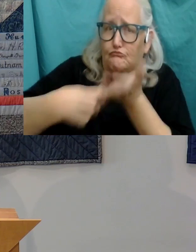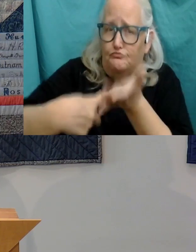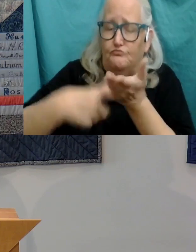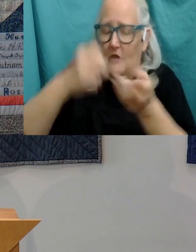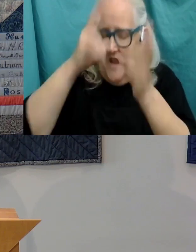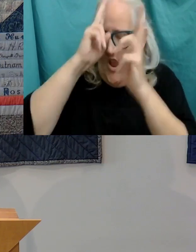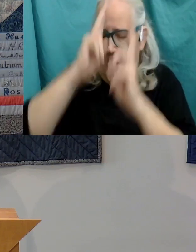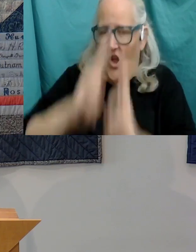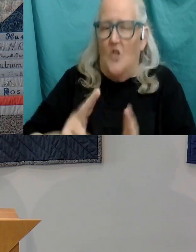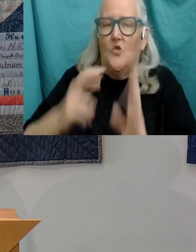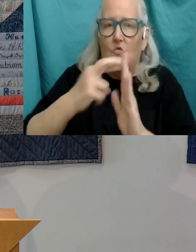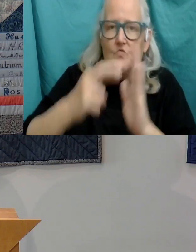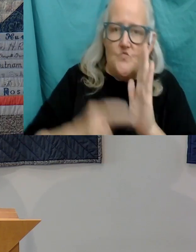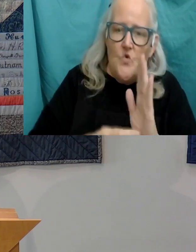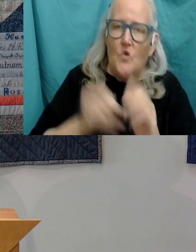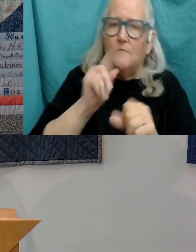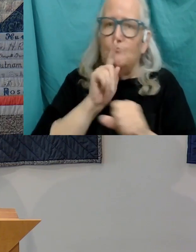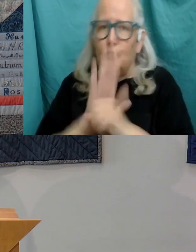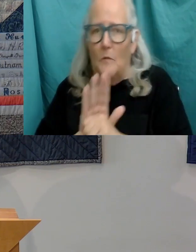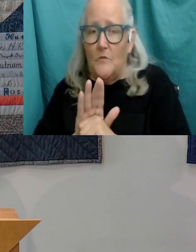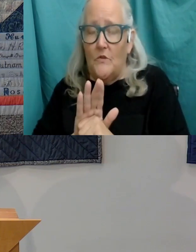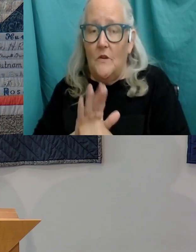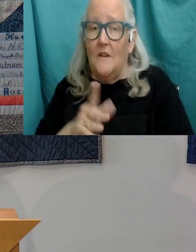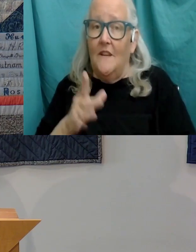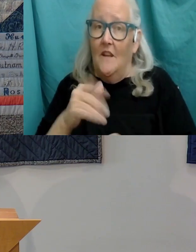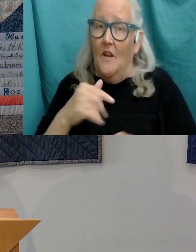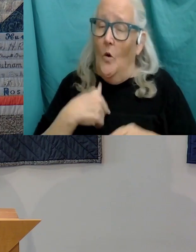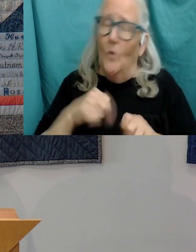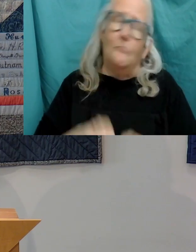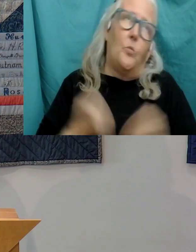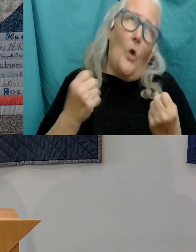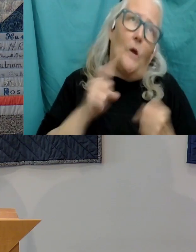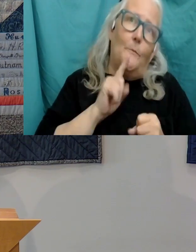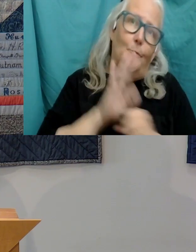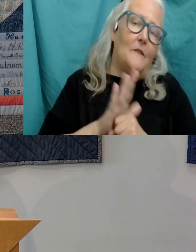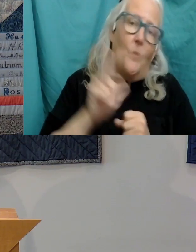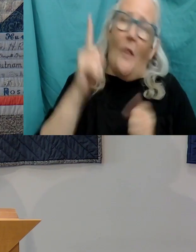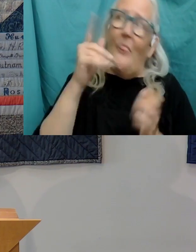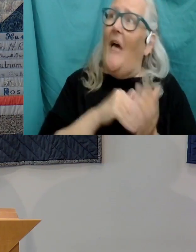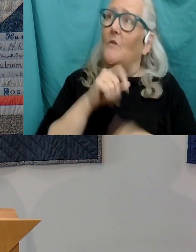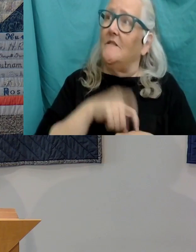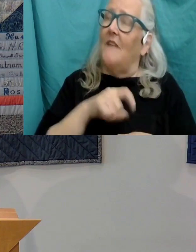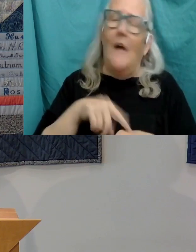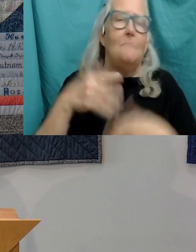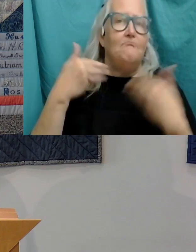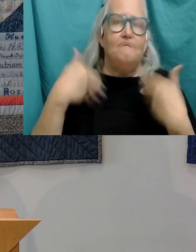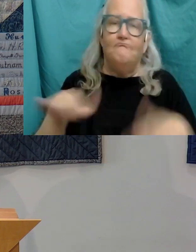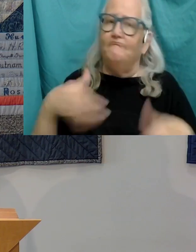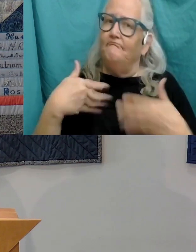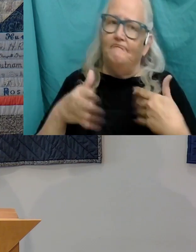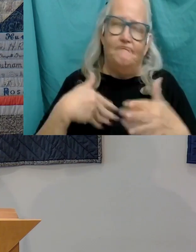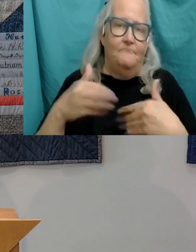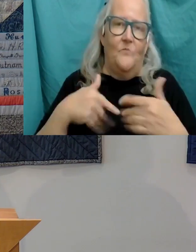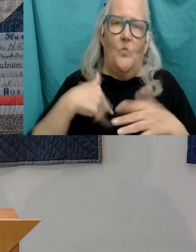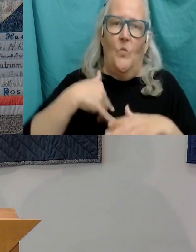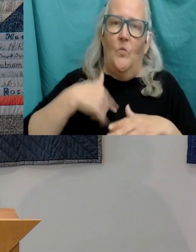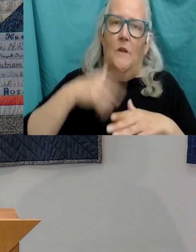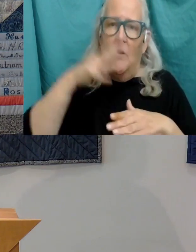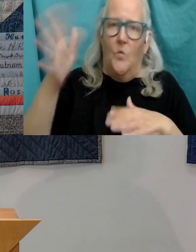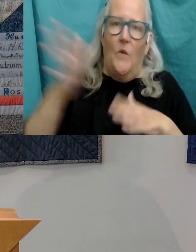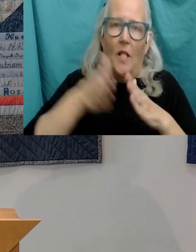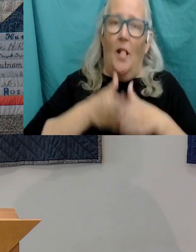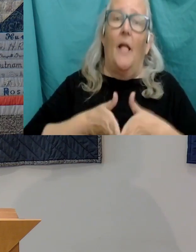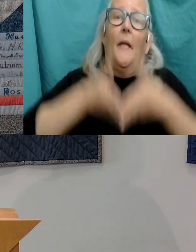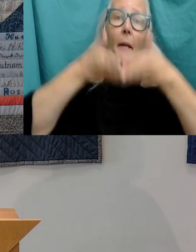Though we've broken our vows 1,000 times, let us weigh anchor to set sail again, steering our way by